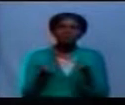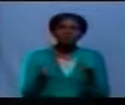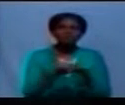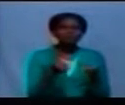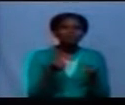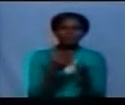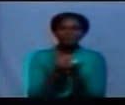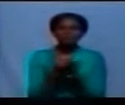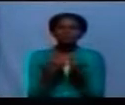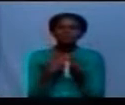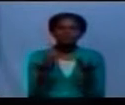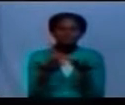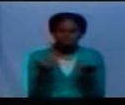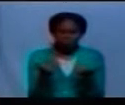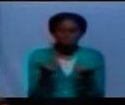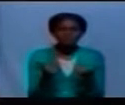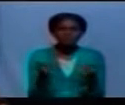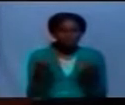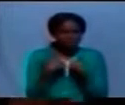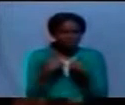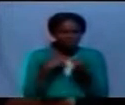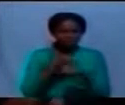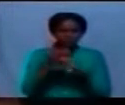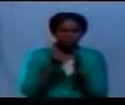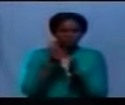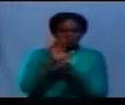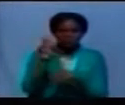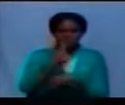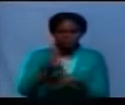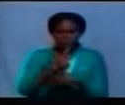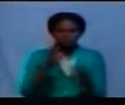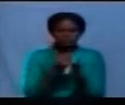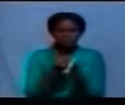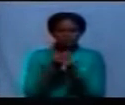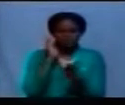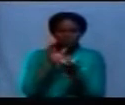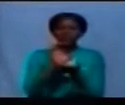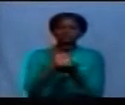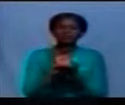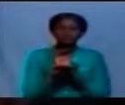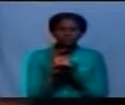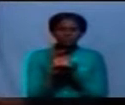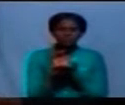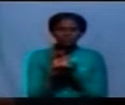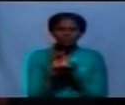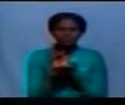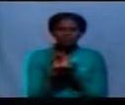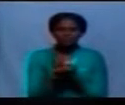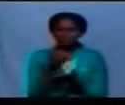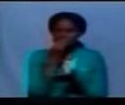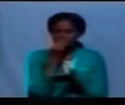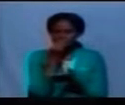do? To meet the gap of their expenditure, they are going to borrow. They even borrow for